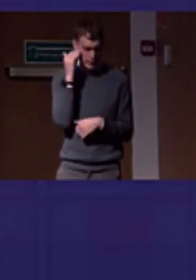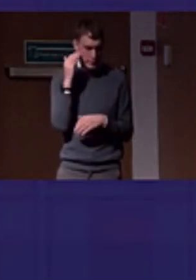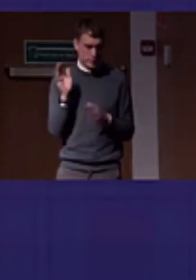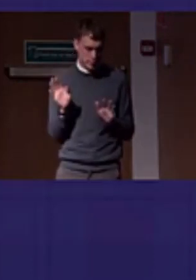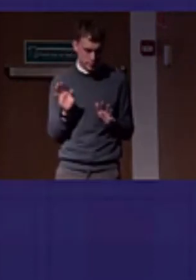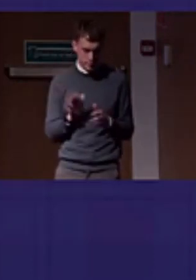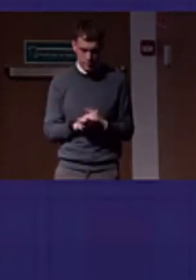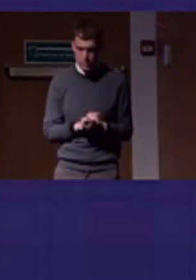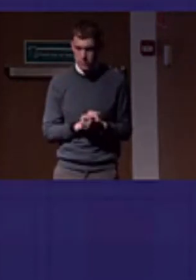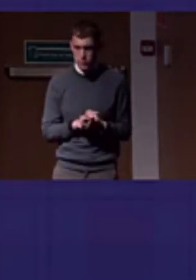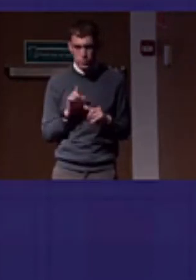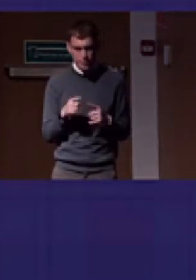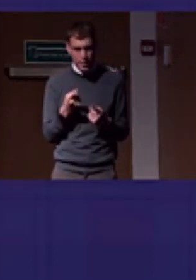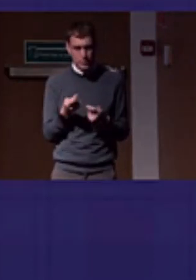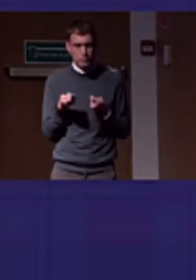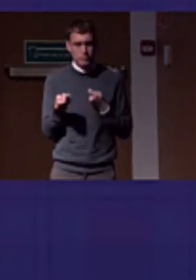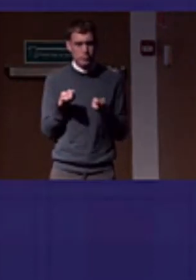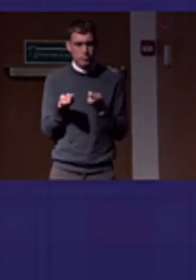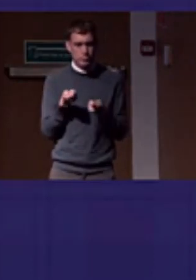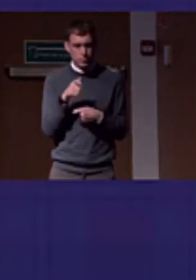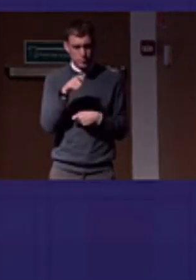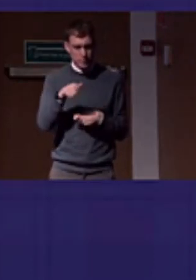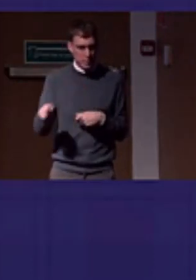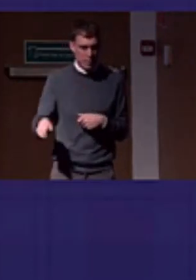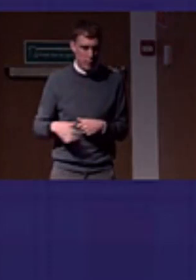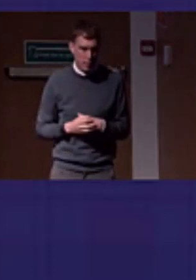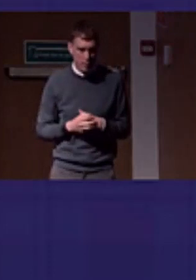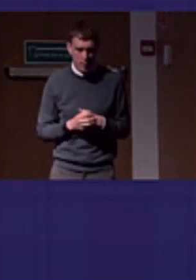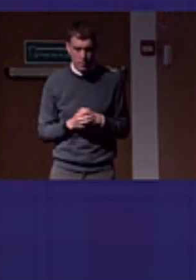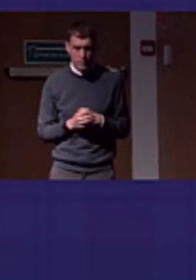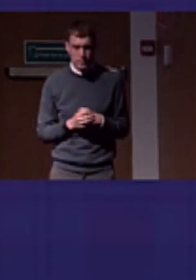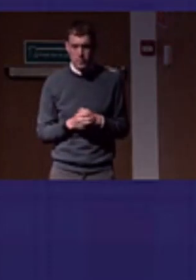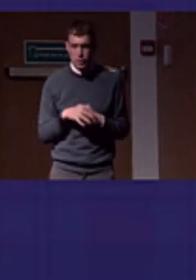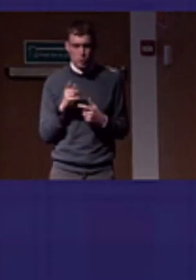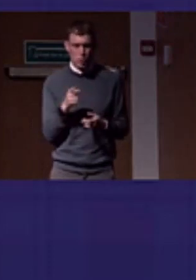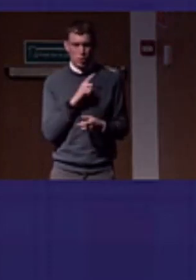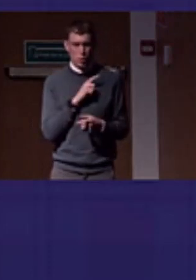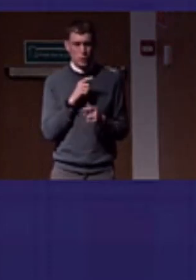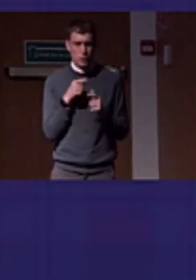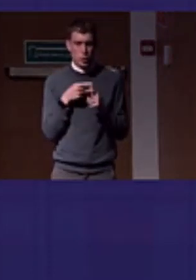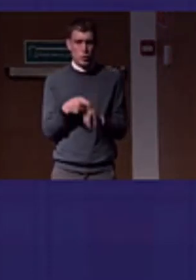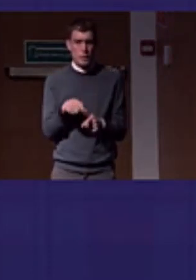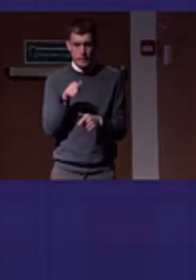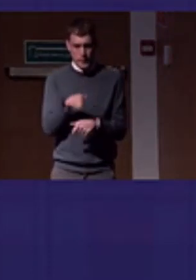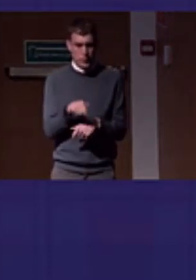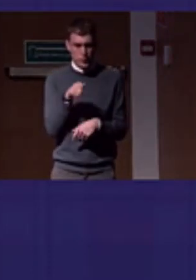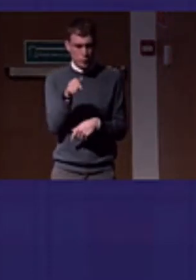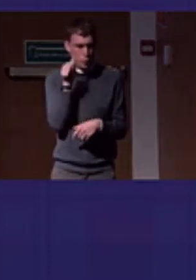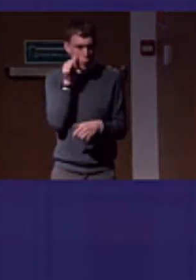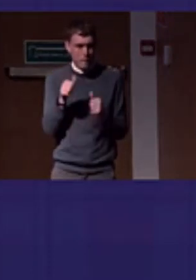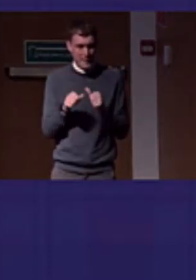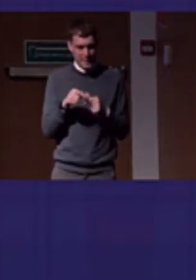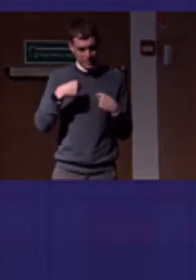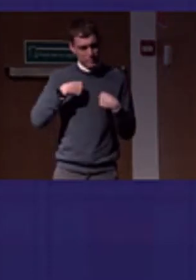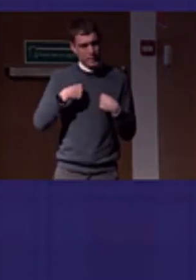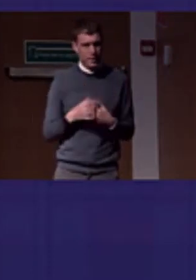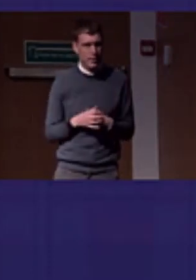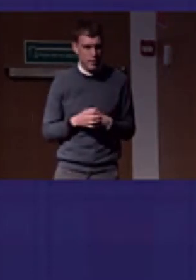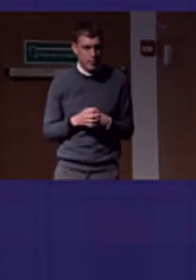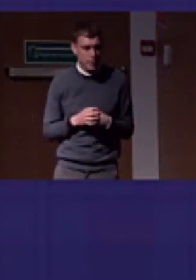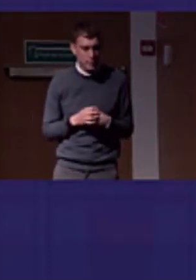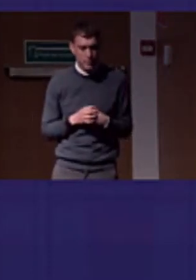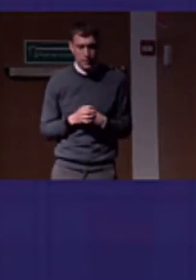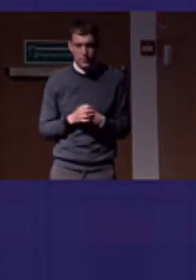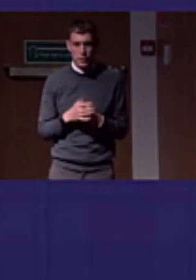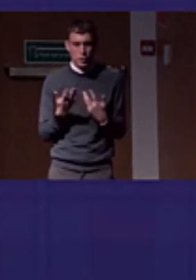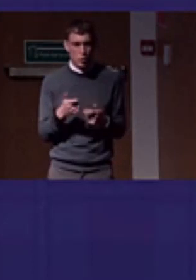infantilize people. It does not work. Don't assume you know better than others. I'm lecturing you like you do this. Don't. I'm just saying